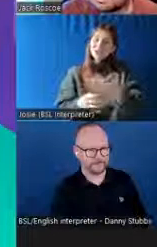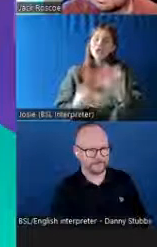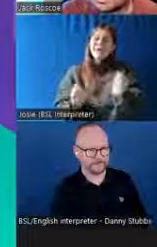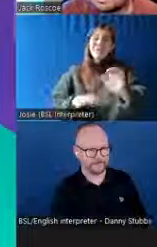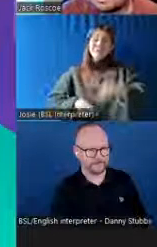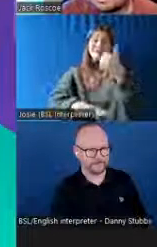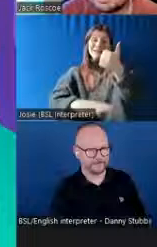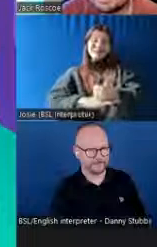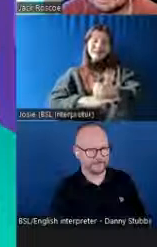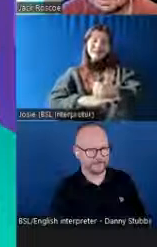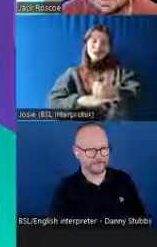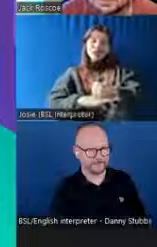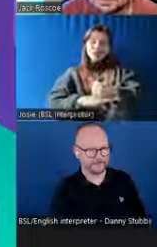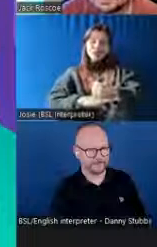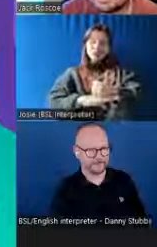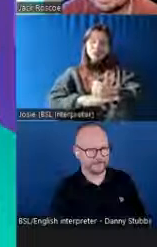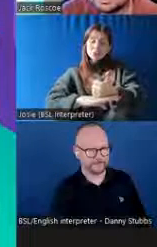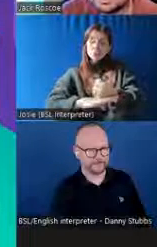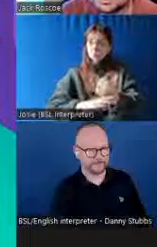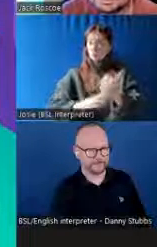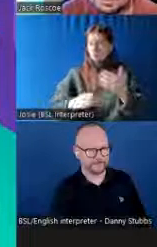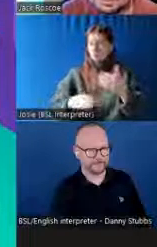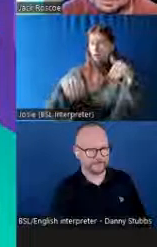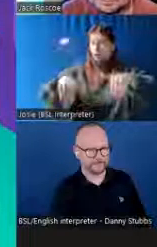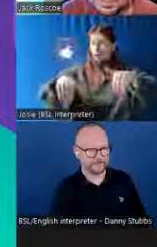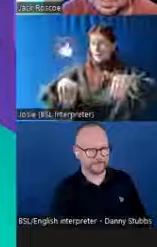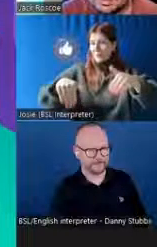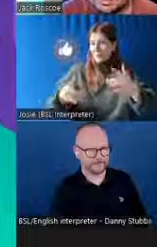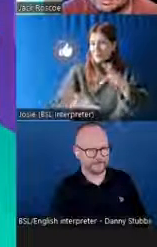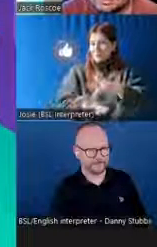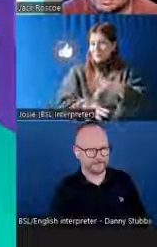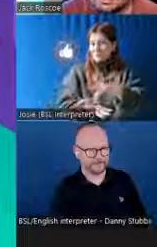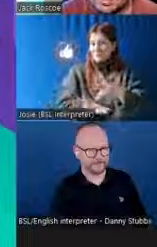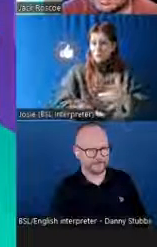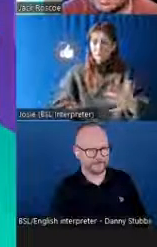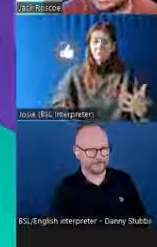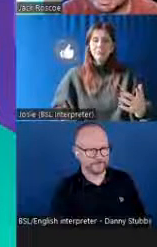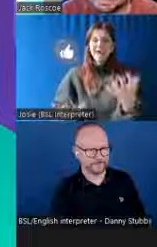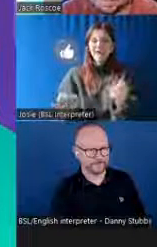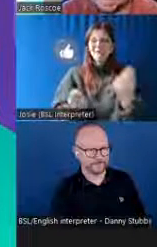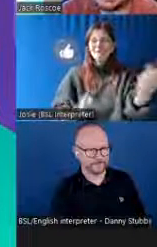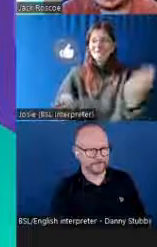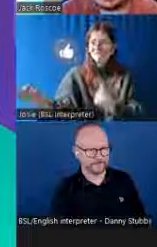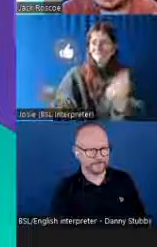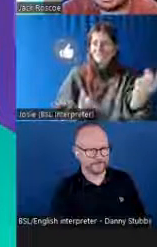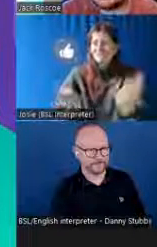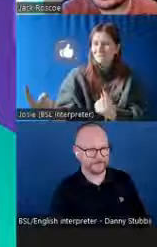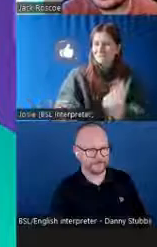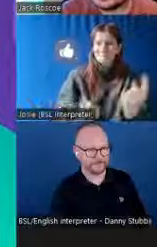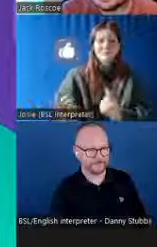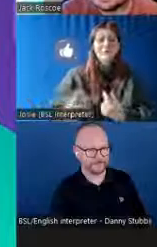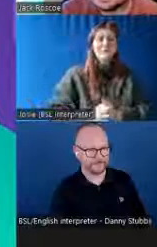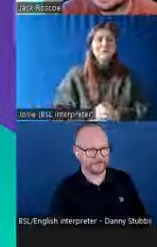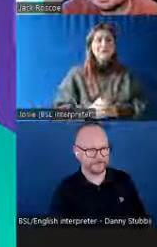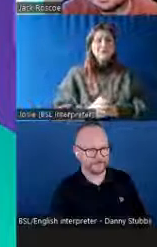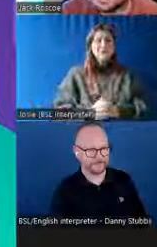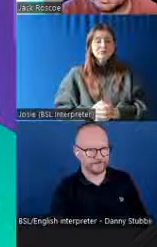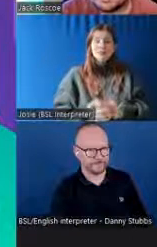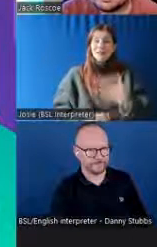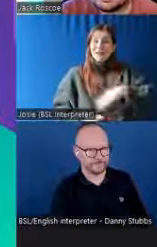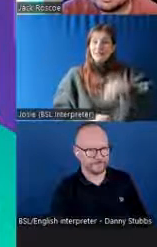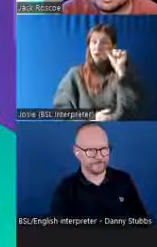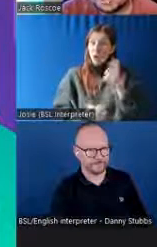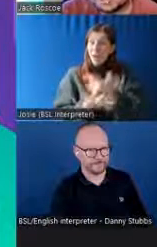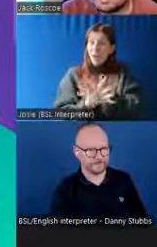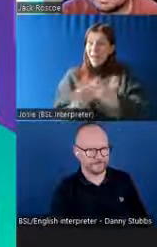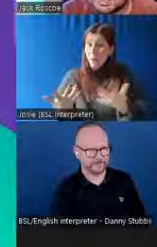about 700,000 or close to 1 million. That data made it back to the Arts Council in a sort